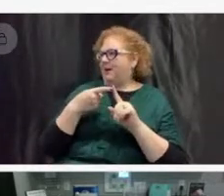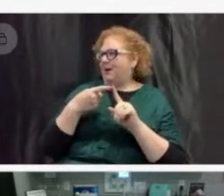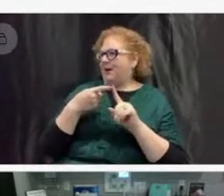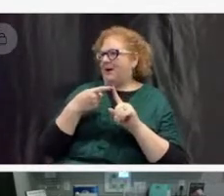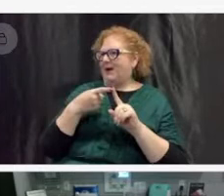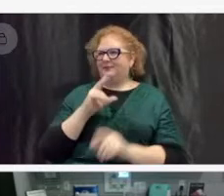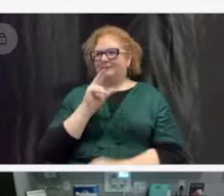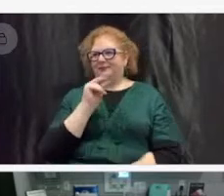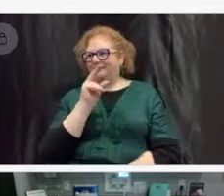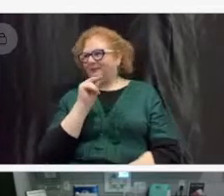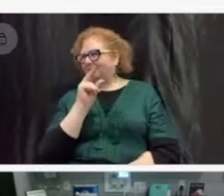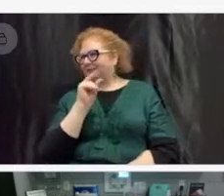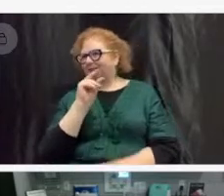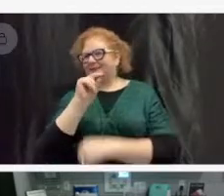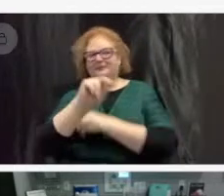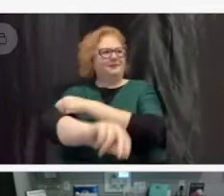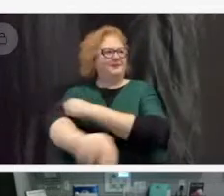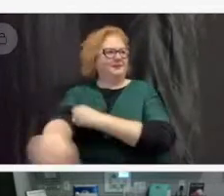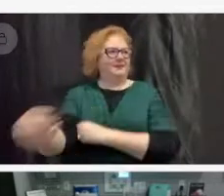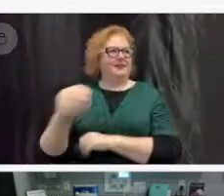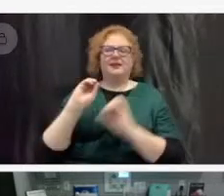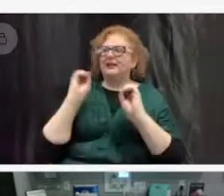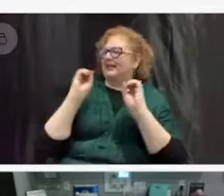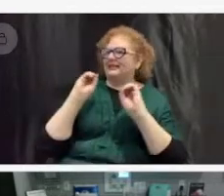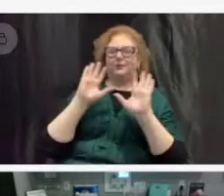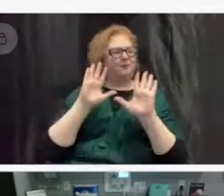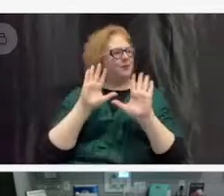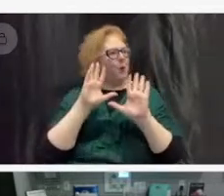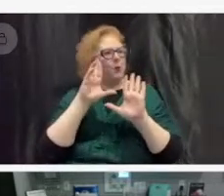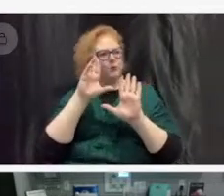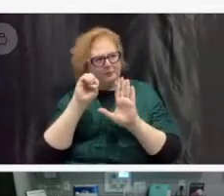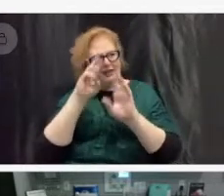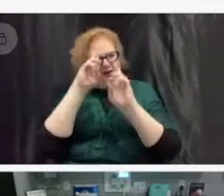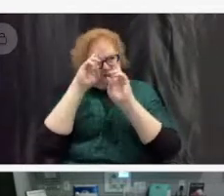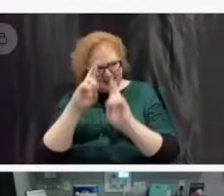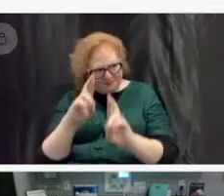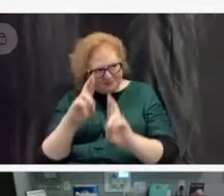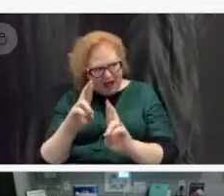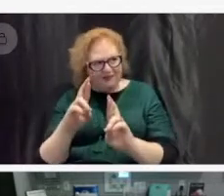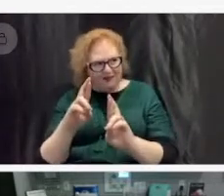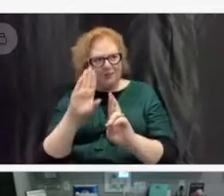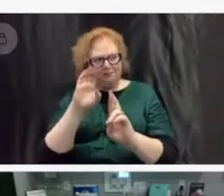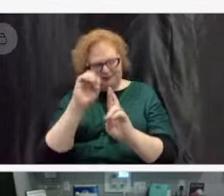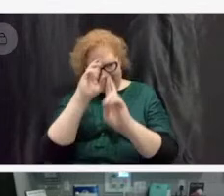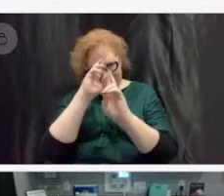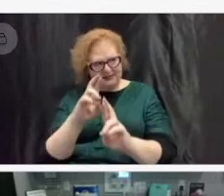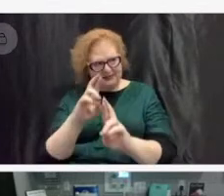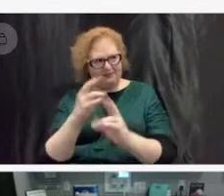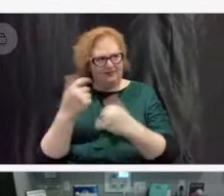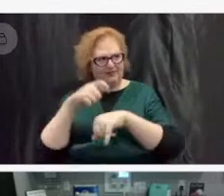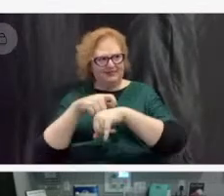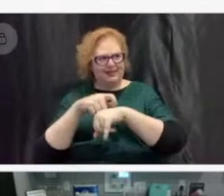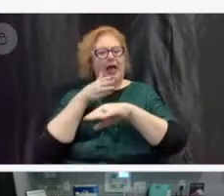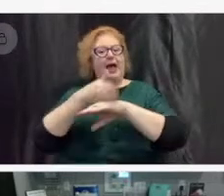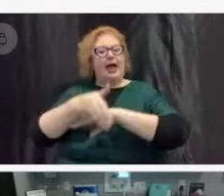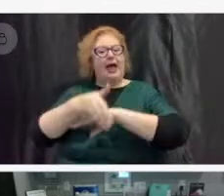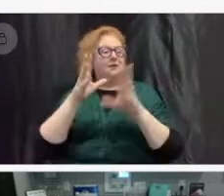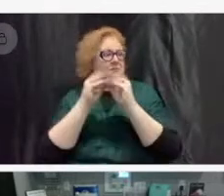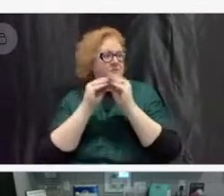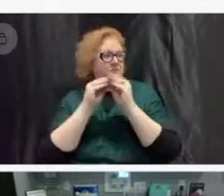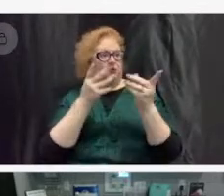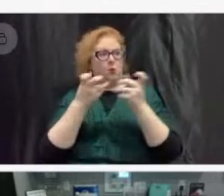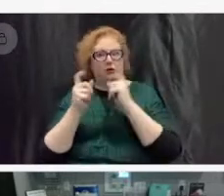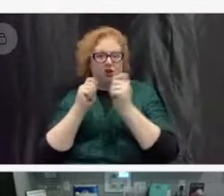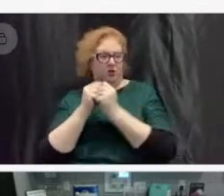I'm so sorry, sir. Sir, just to be respectful at this time, you can't, after the meeting, if you want to talk to someone,